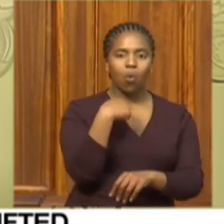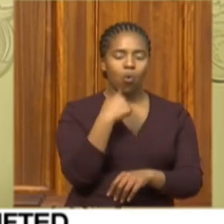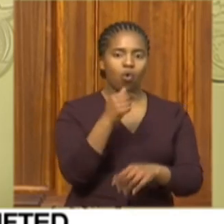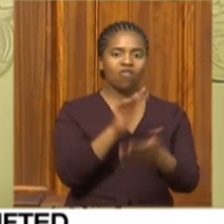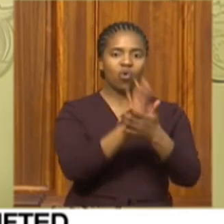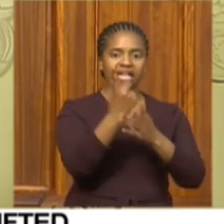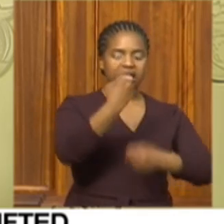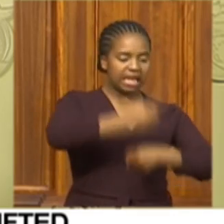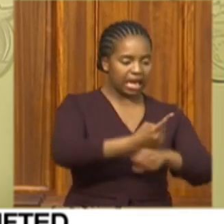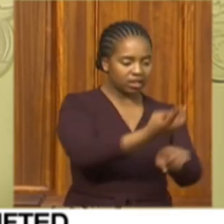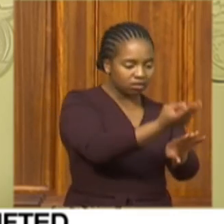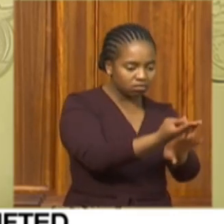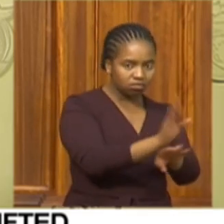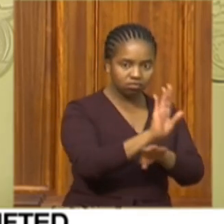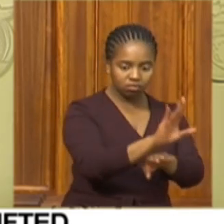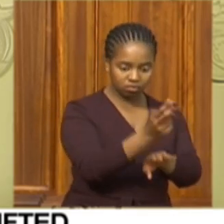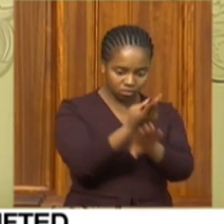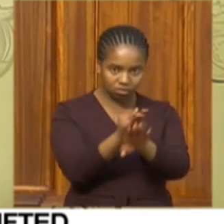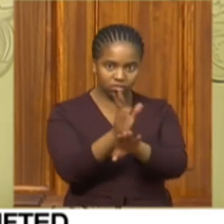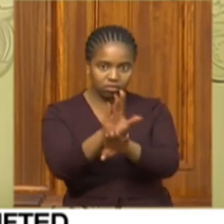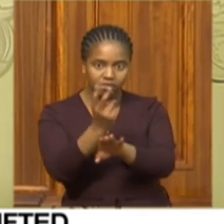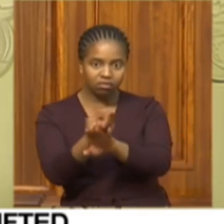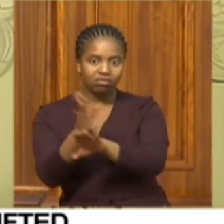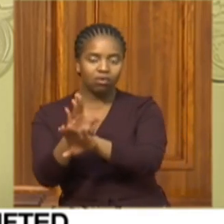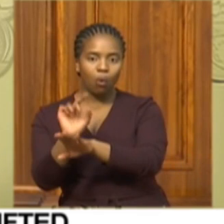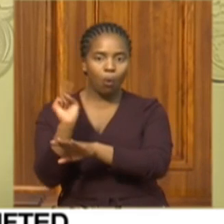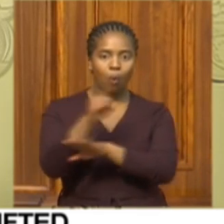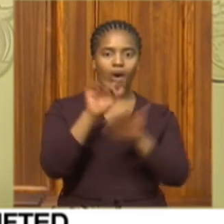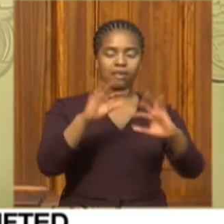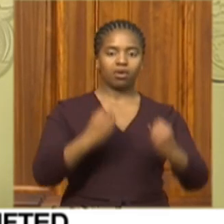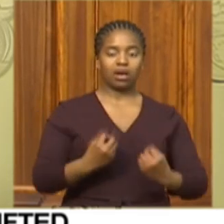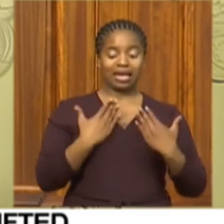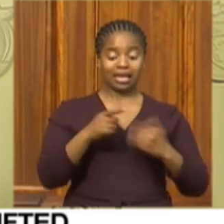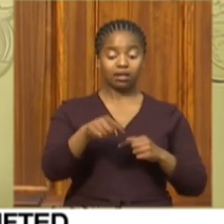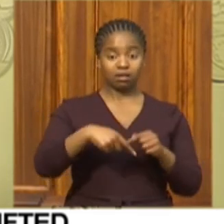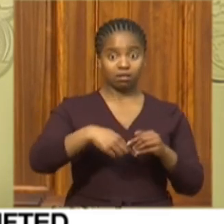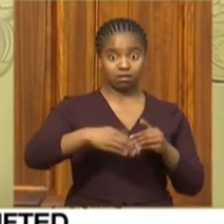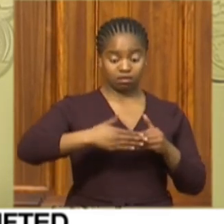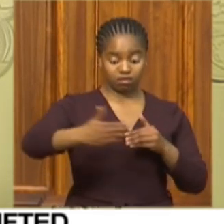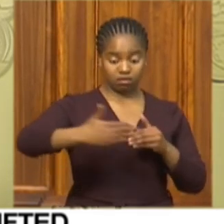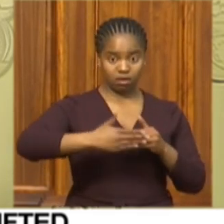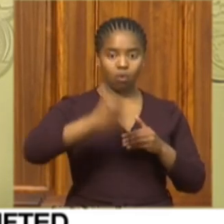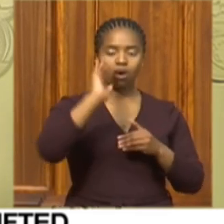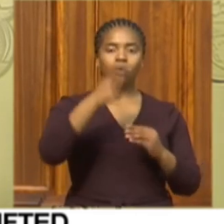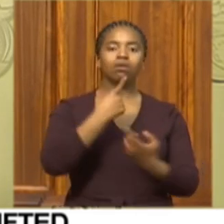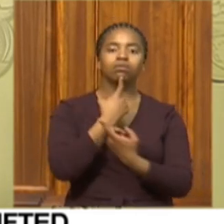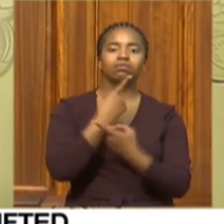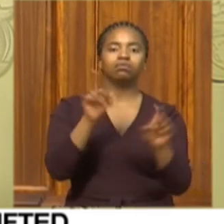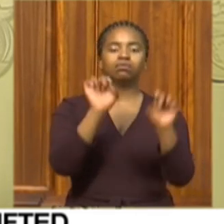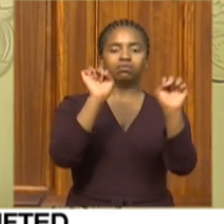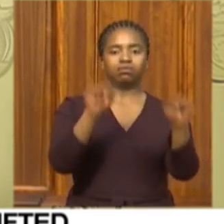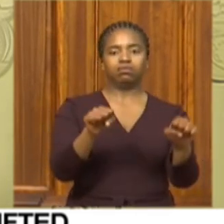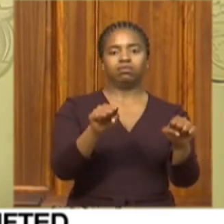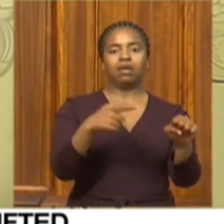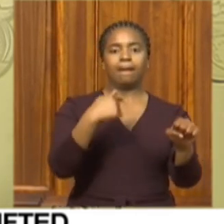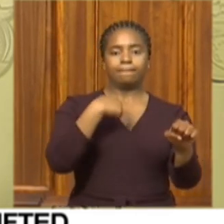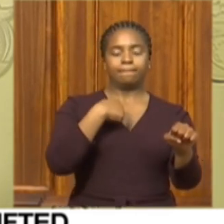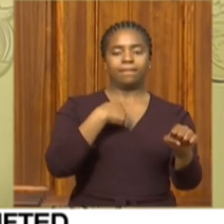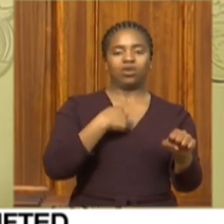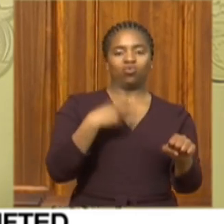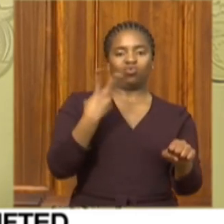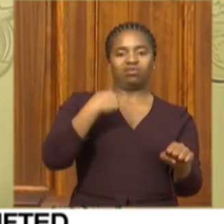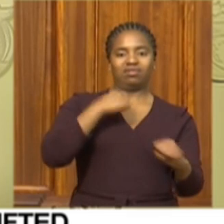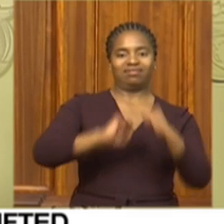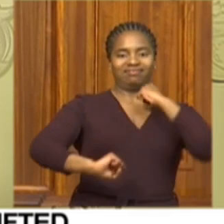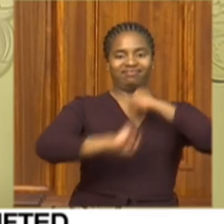every contact. In the coming days, we will announce a powerful new tool to support our